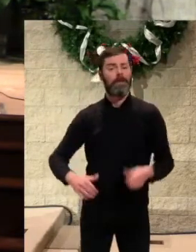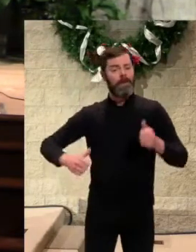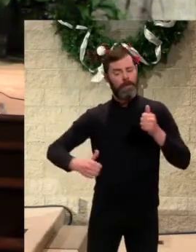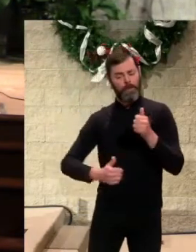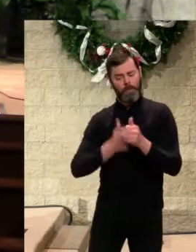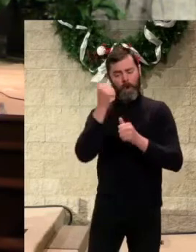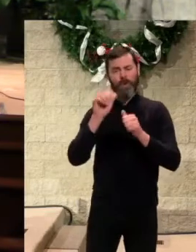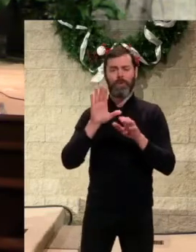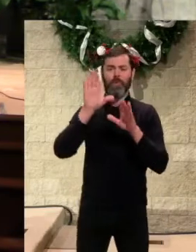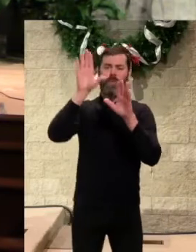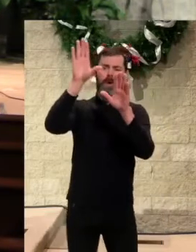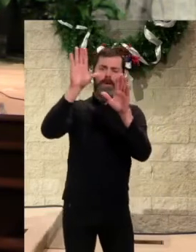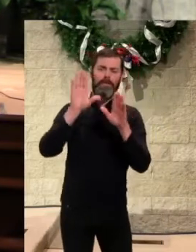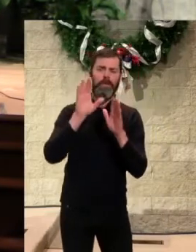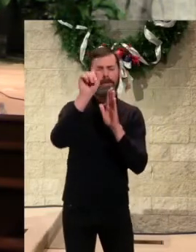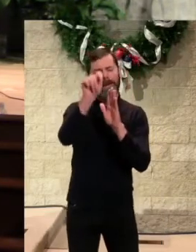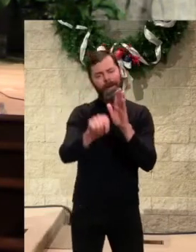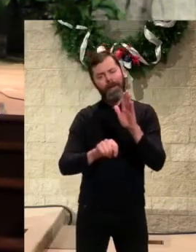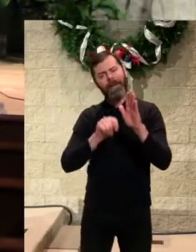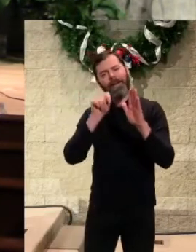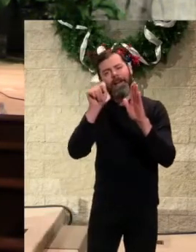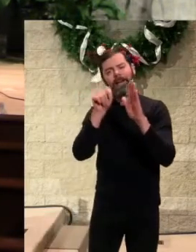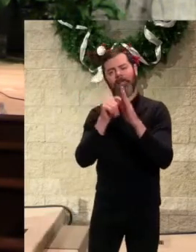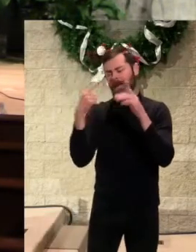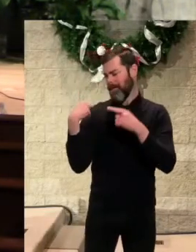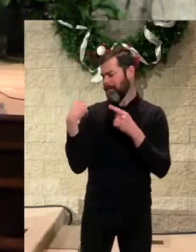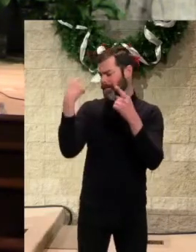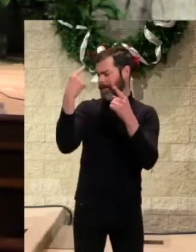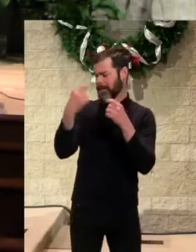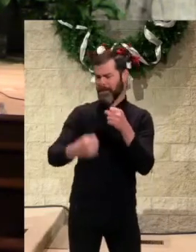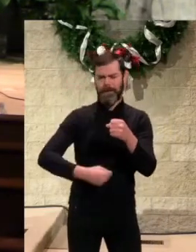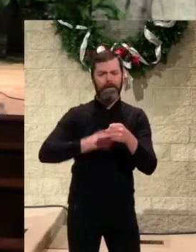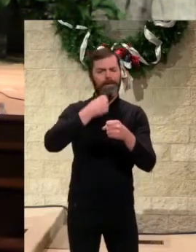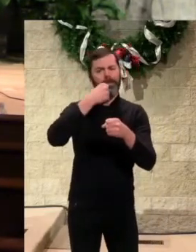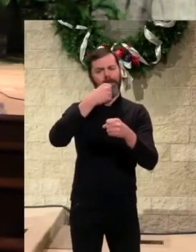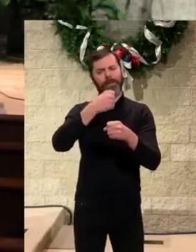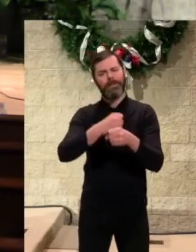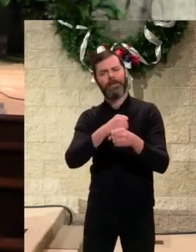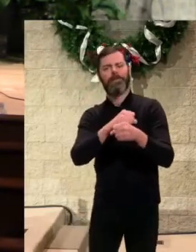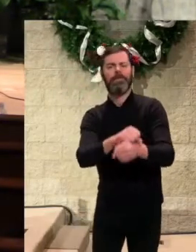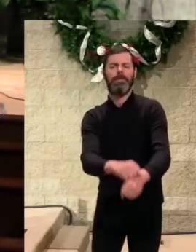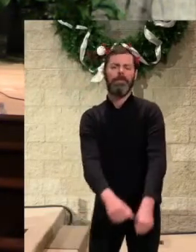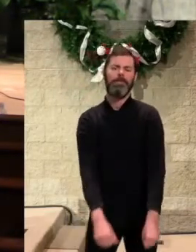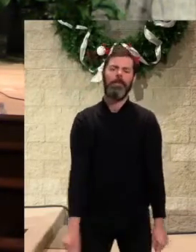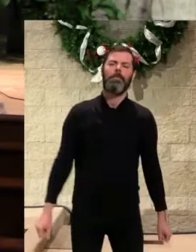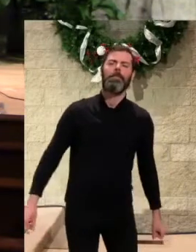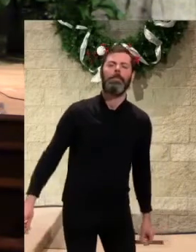It's the most wonderful time of the